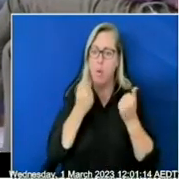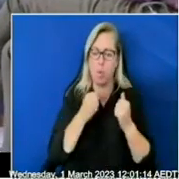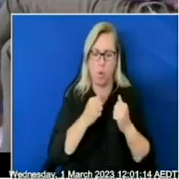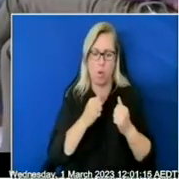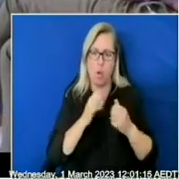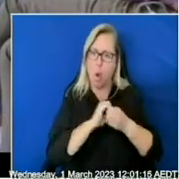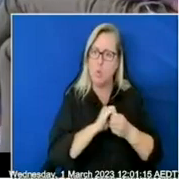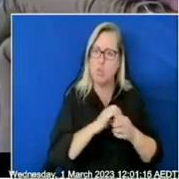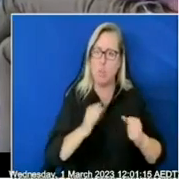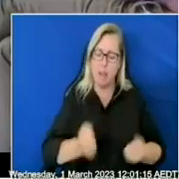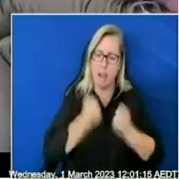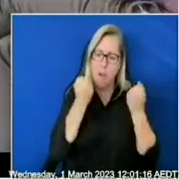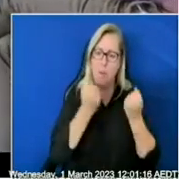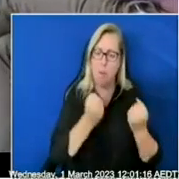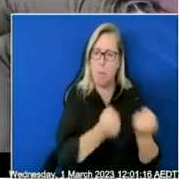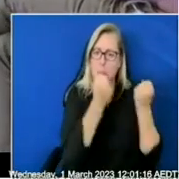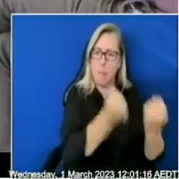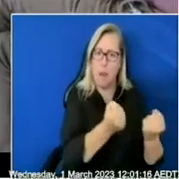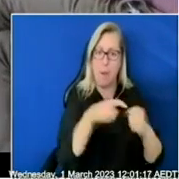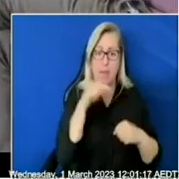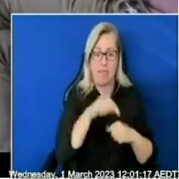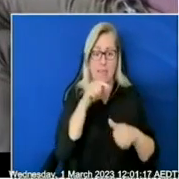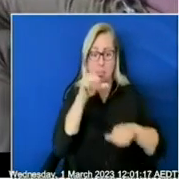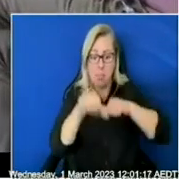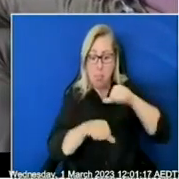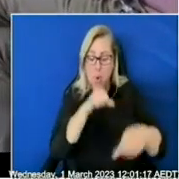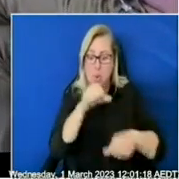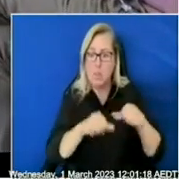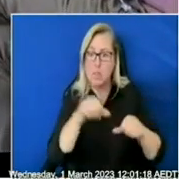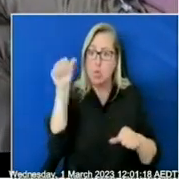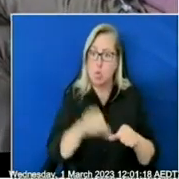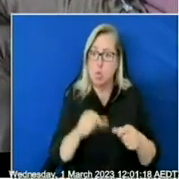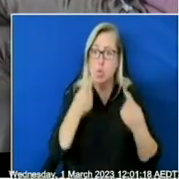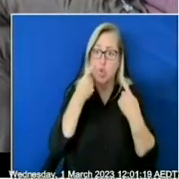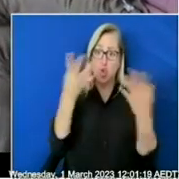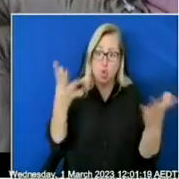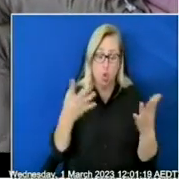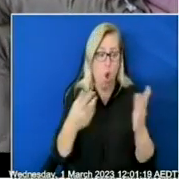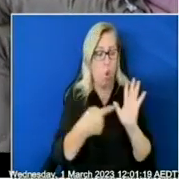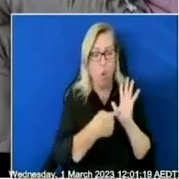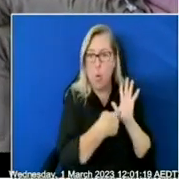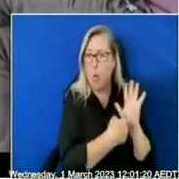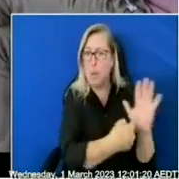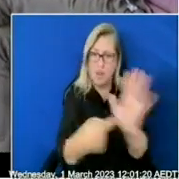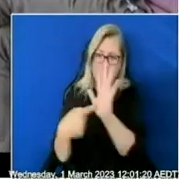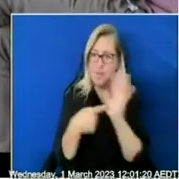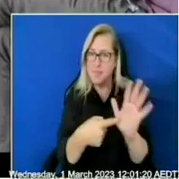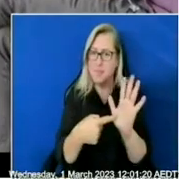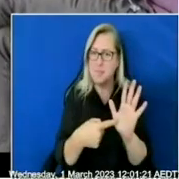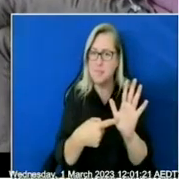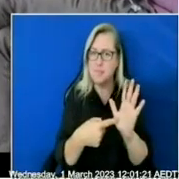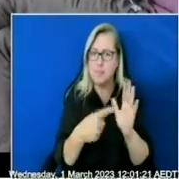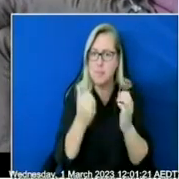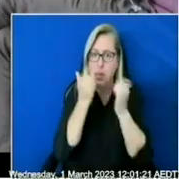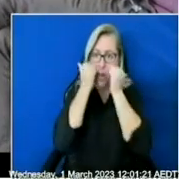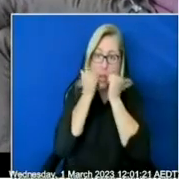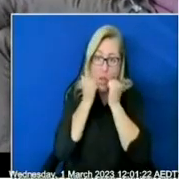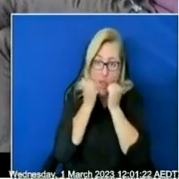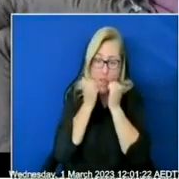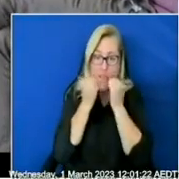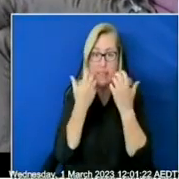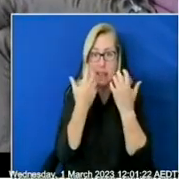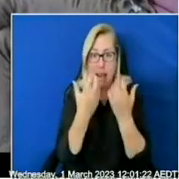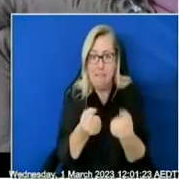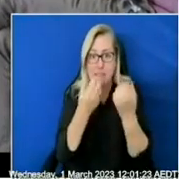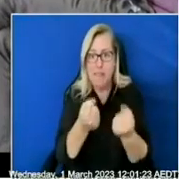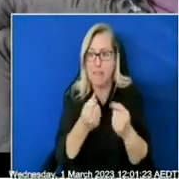should expose all the... This is all the evidence. There's no denying it. And it's Indigenous rights. But we've got to, for our kids'